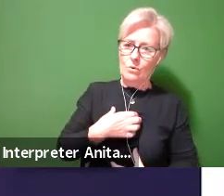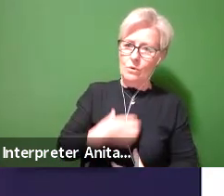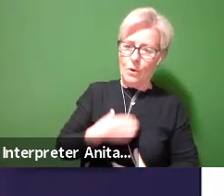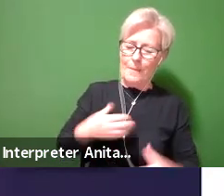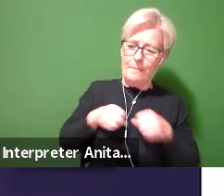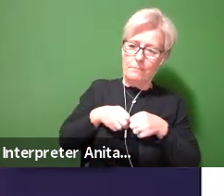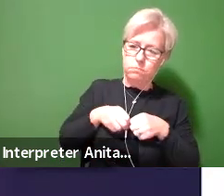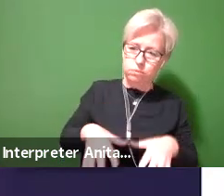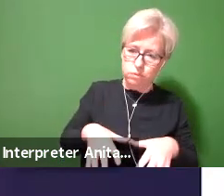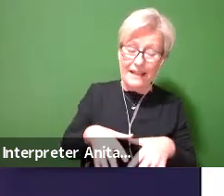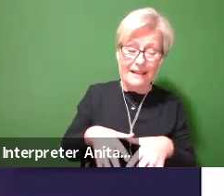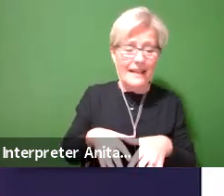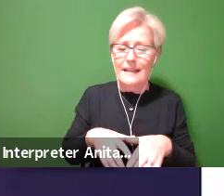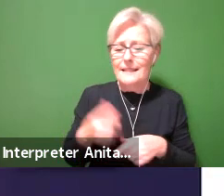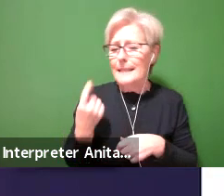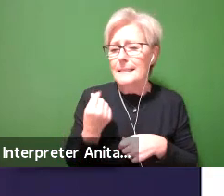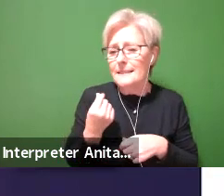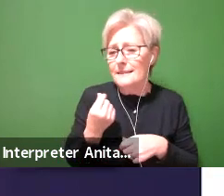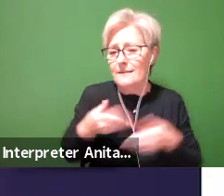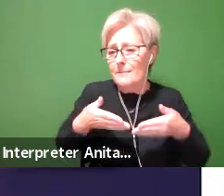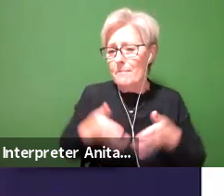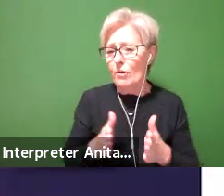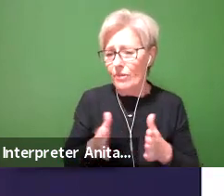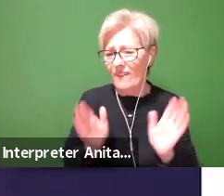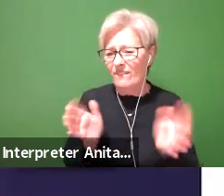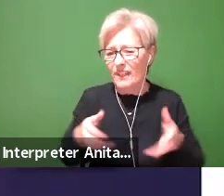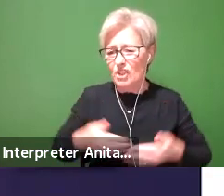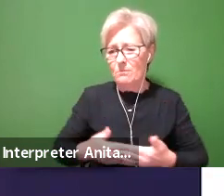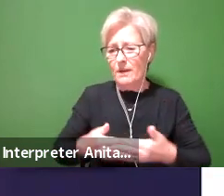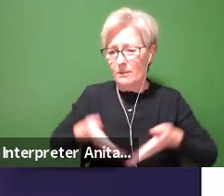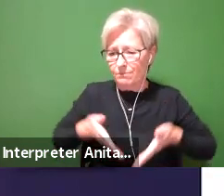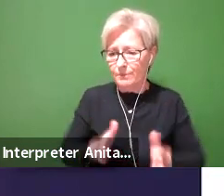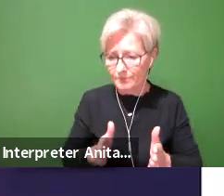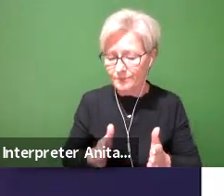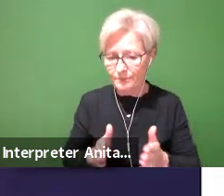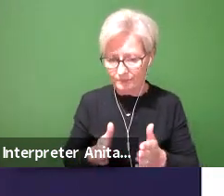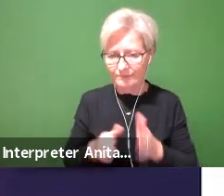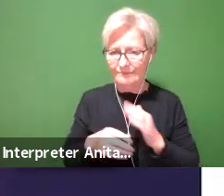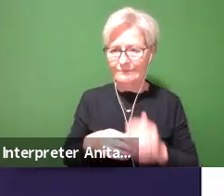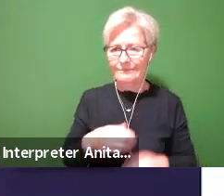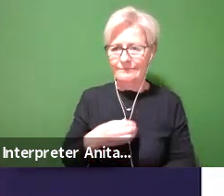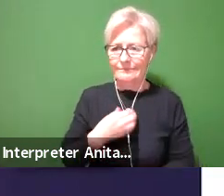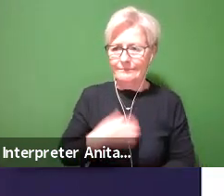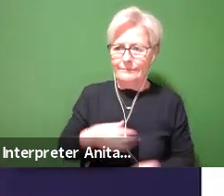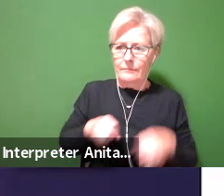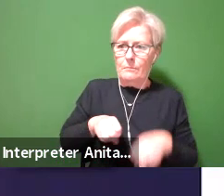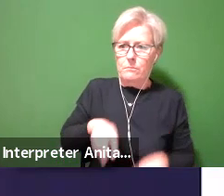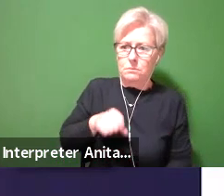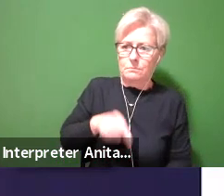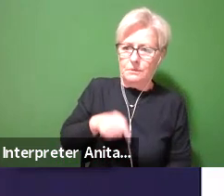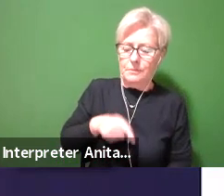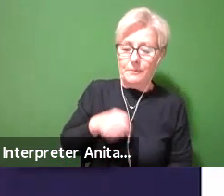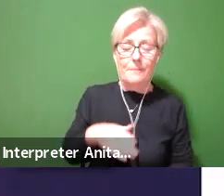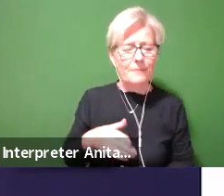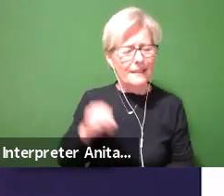since you've given birth and you've just got on with it. But it's really, really important that you seek help and see a women's